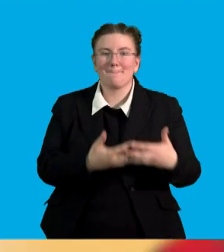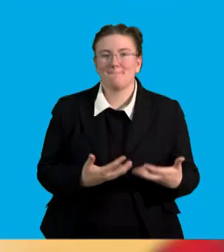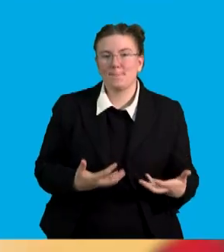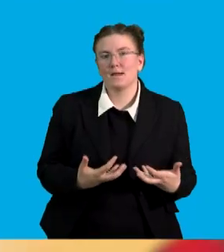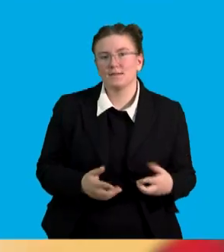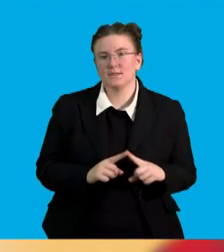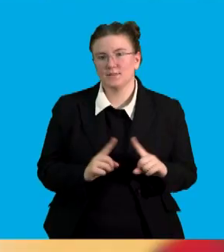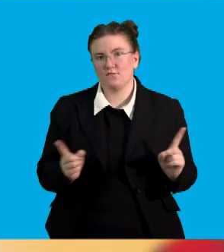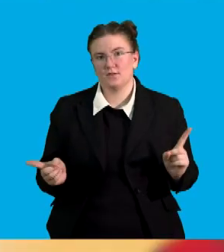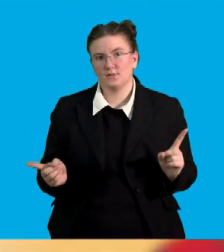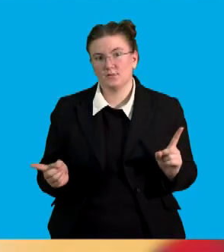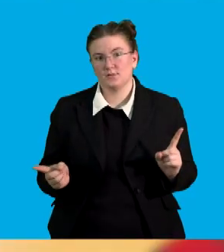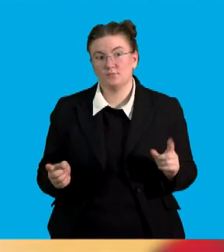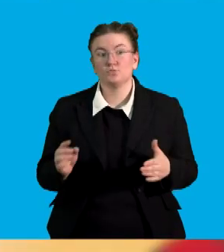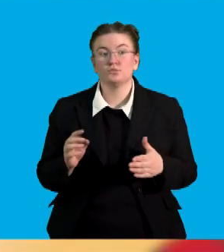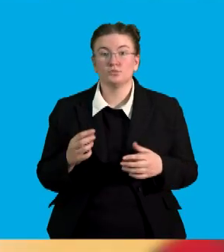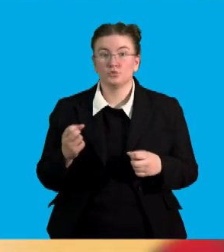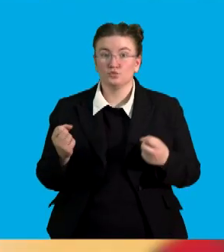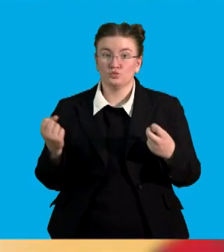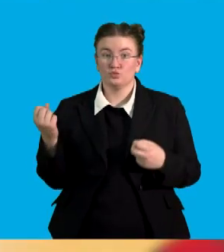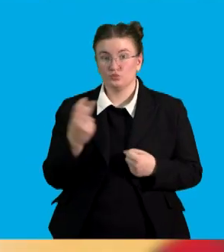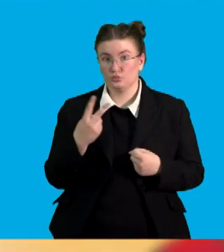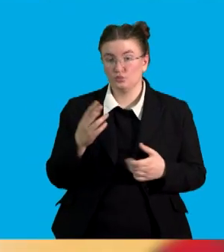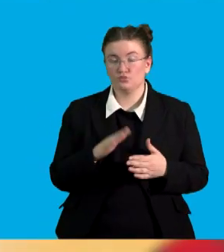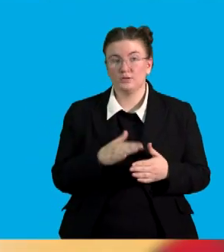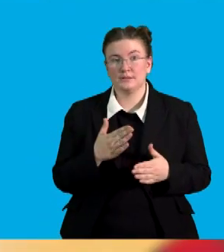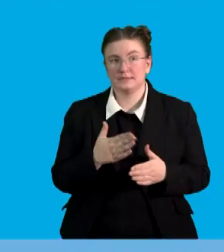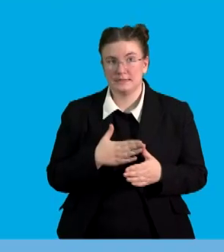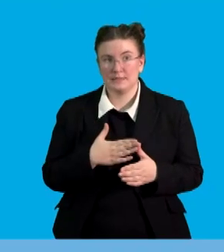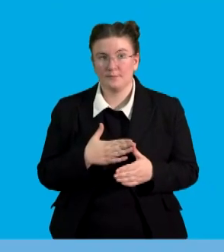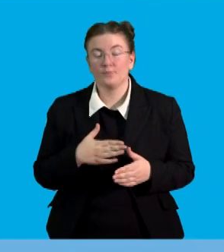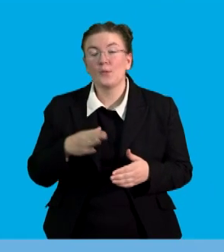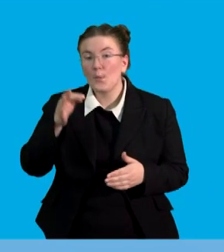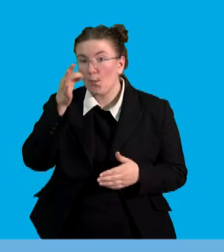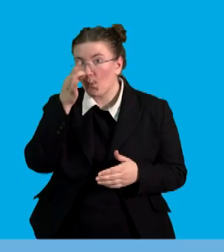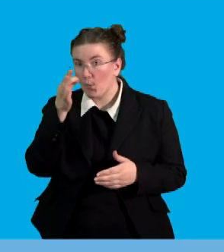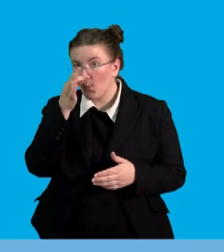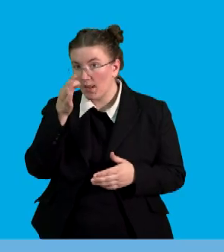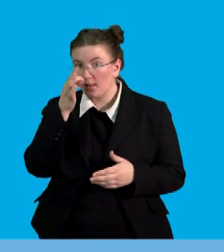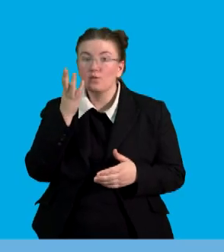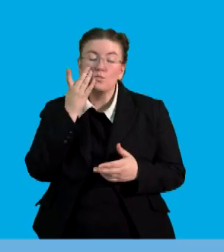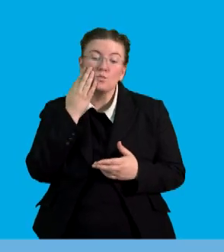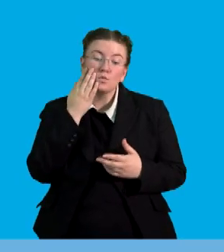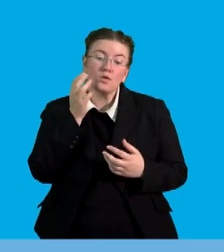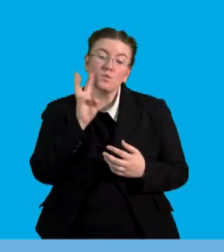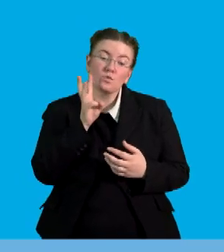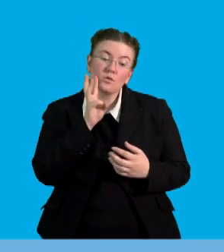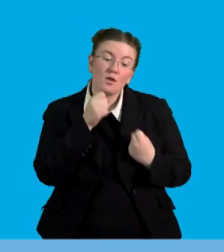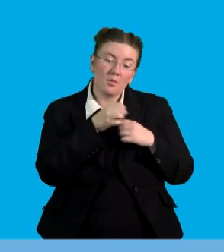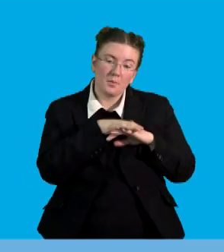water. Now the second reason why oil floats on water is that oil does not dissolve in